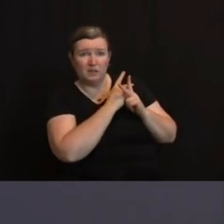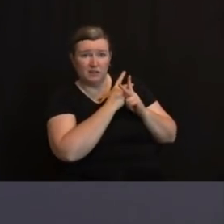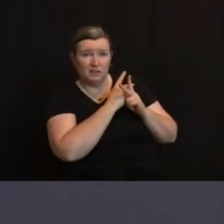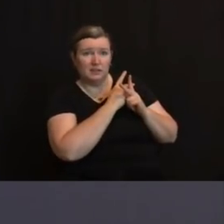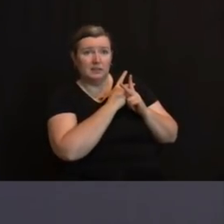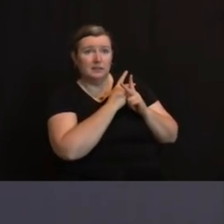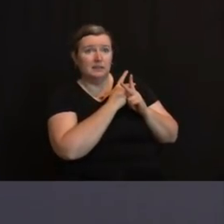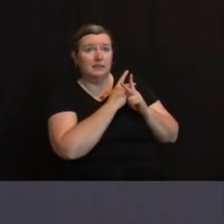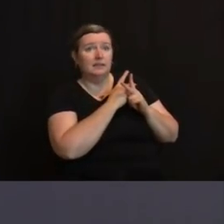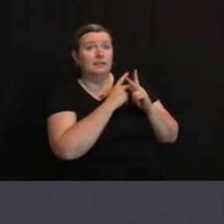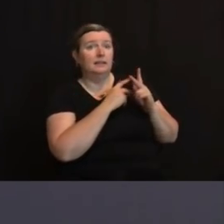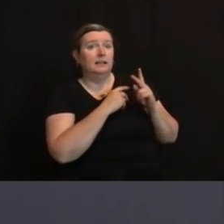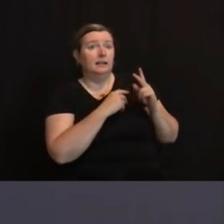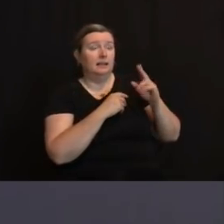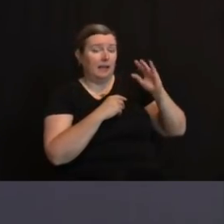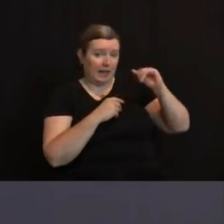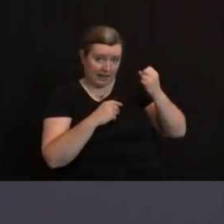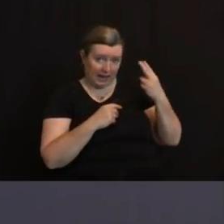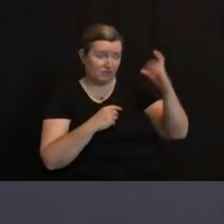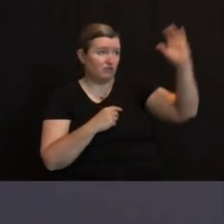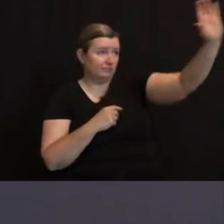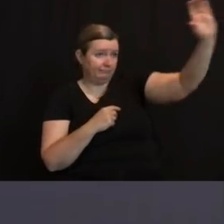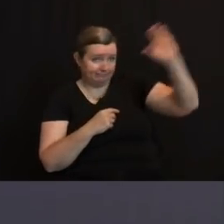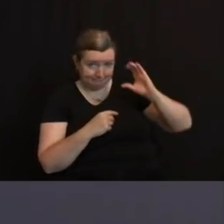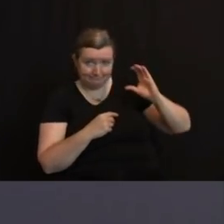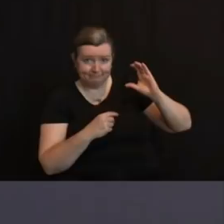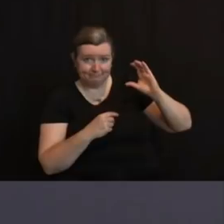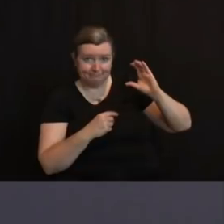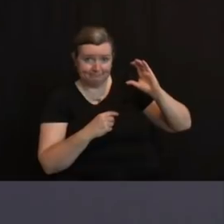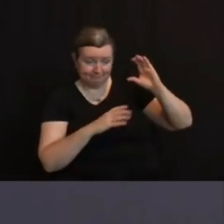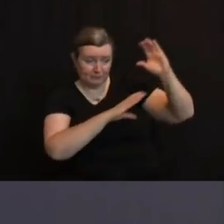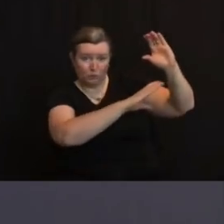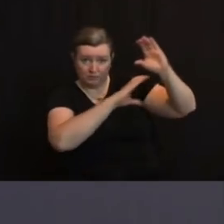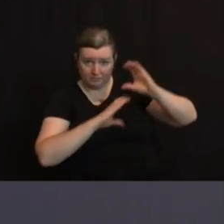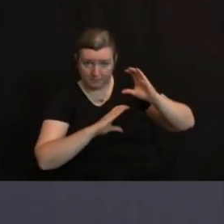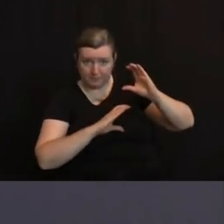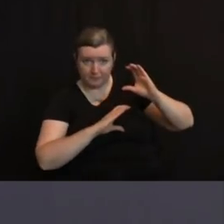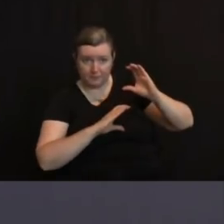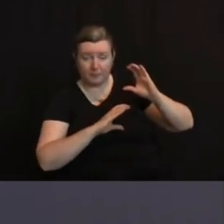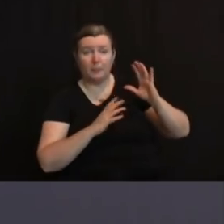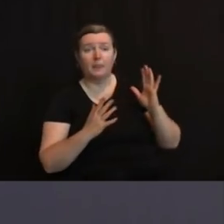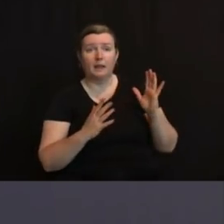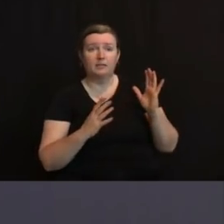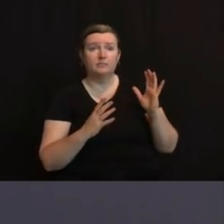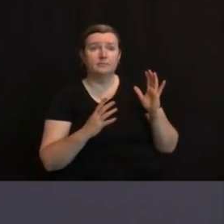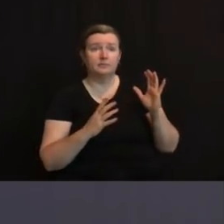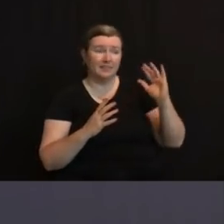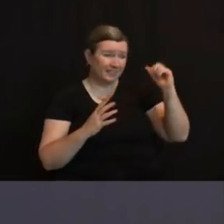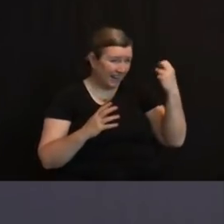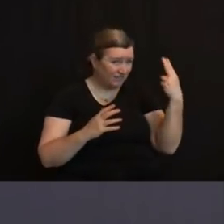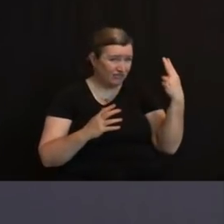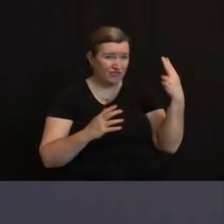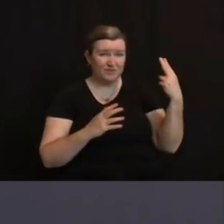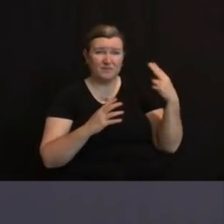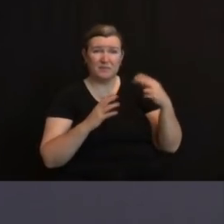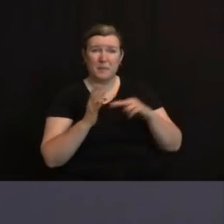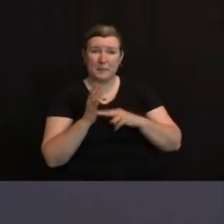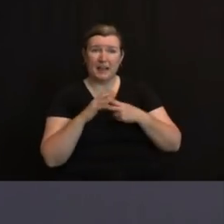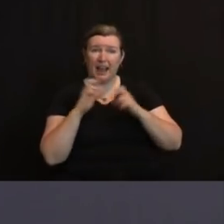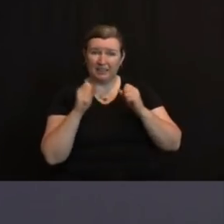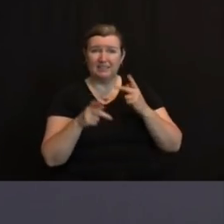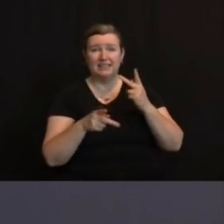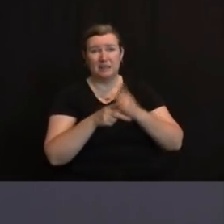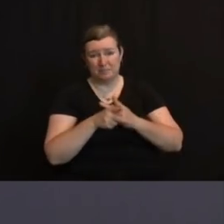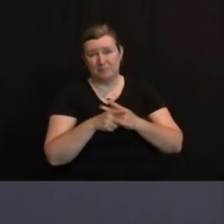of much-needed federal cash assistance, which, by the way, I've said many times will allow us to keep the firefighters, the police,